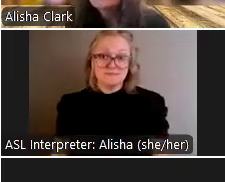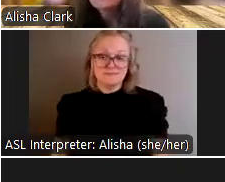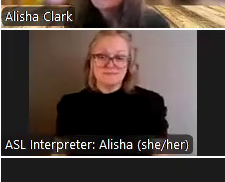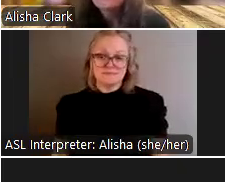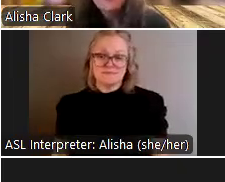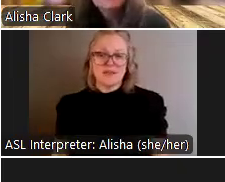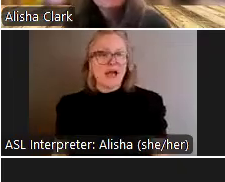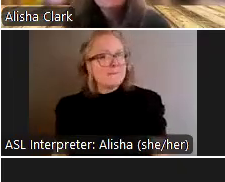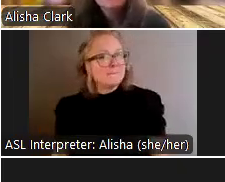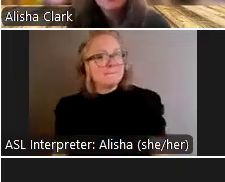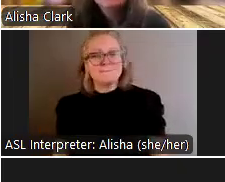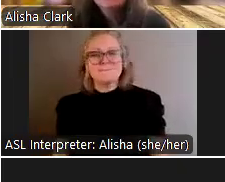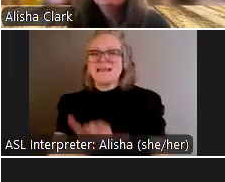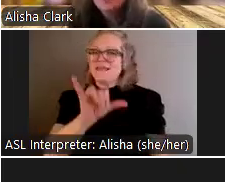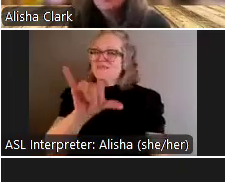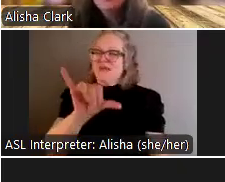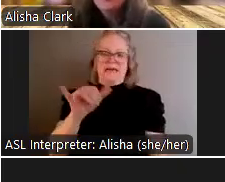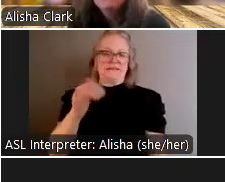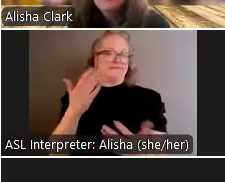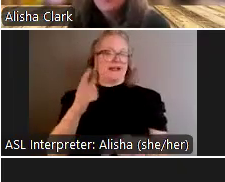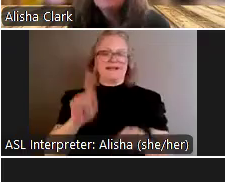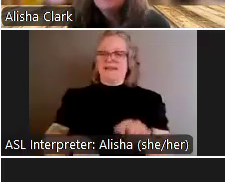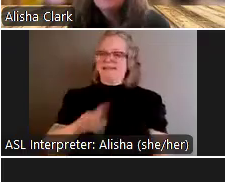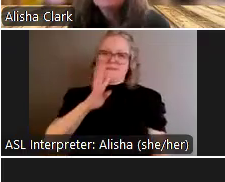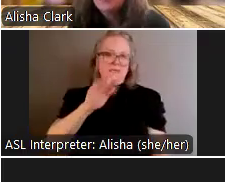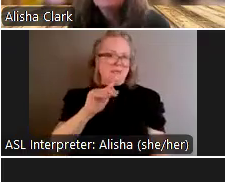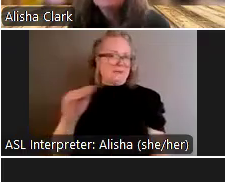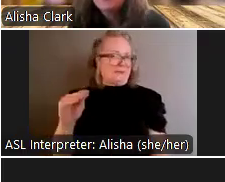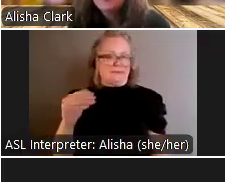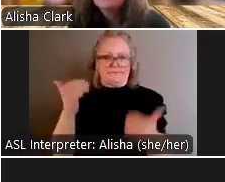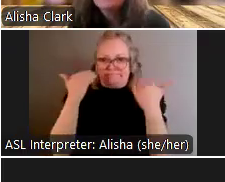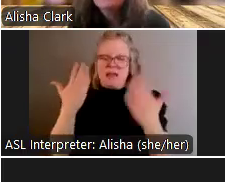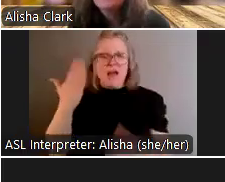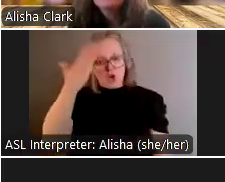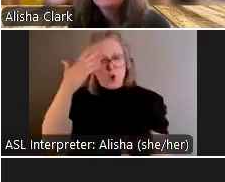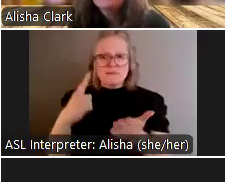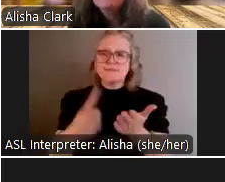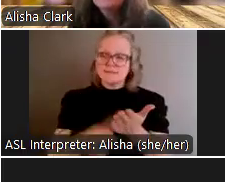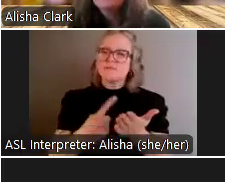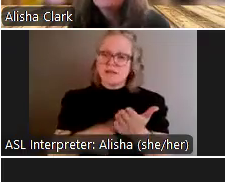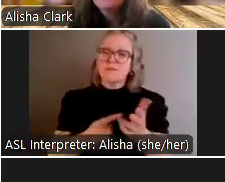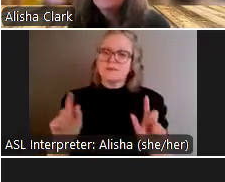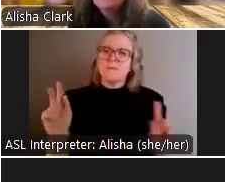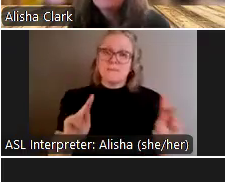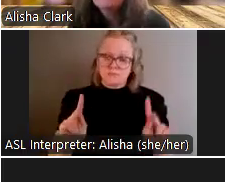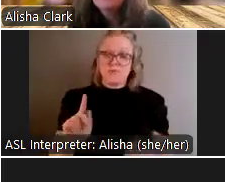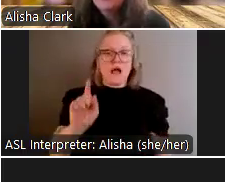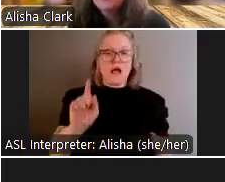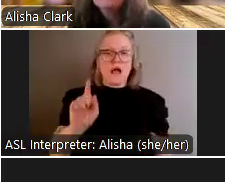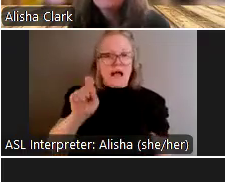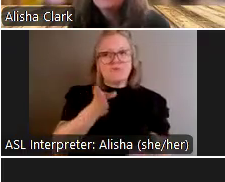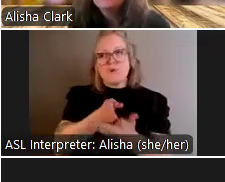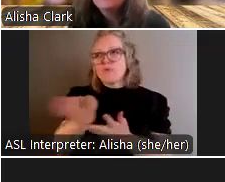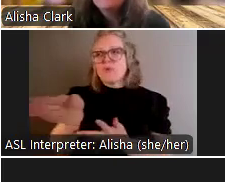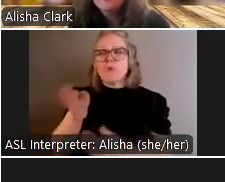That is not something that I can speak on. I do know that there are times that people do have to go through